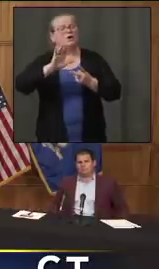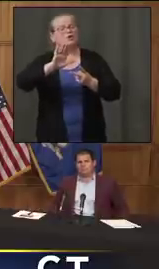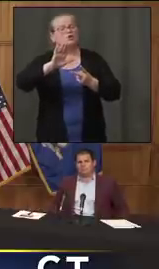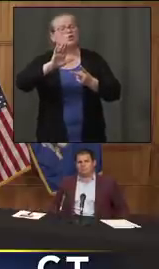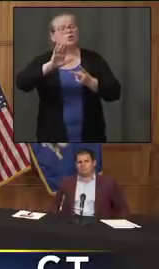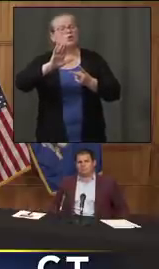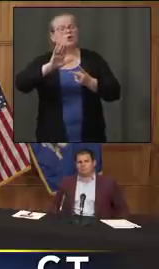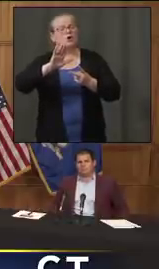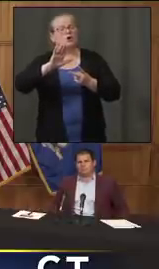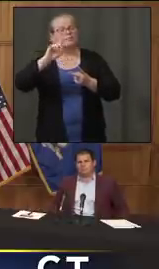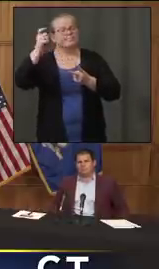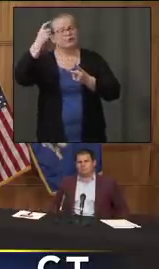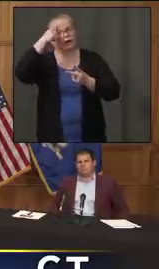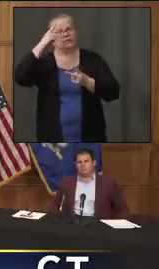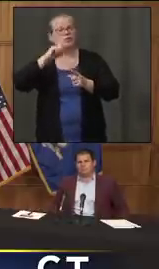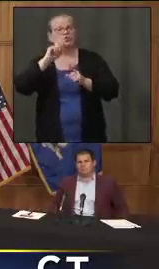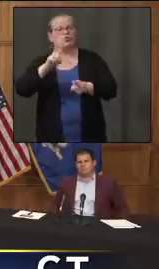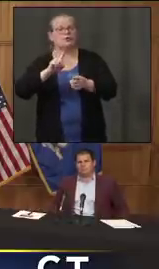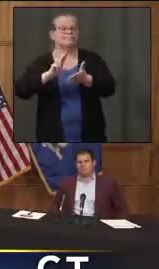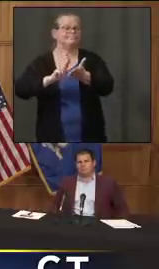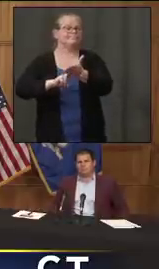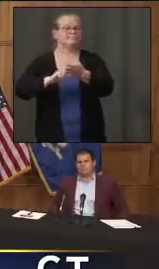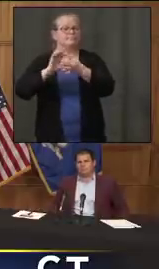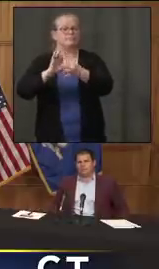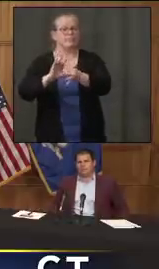campgrounds. So what about campgrounds?